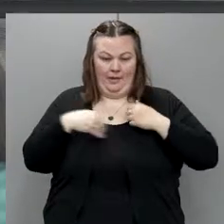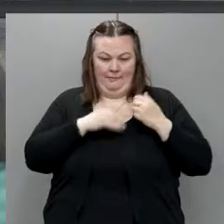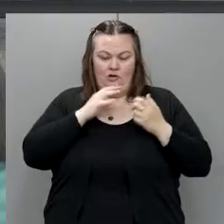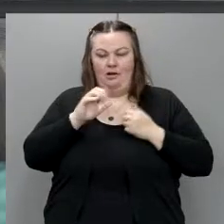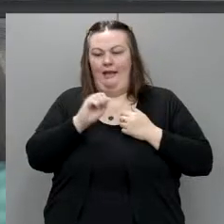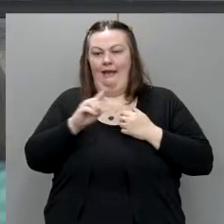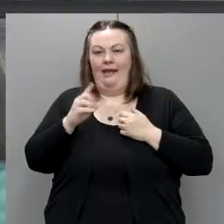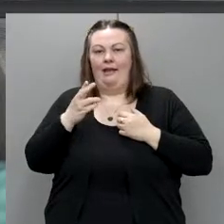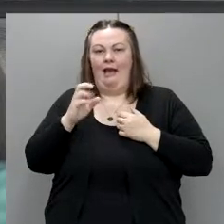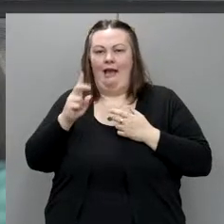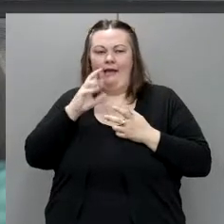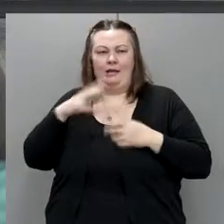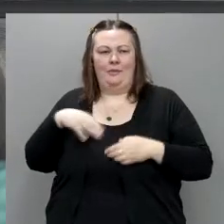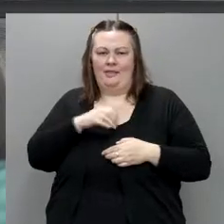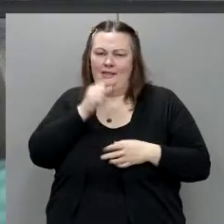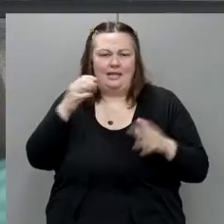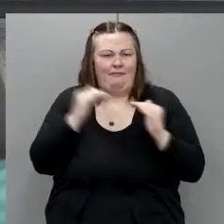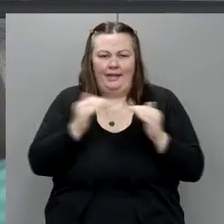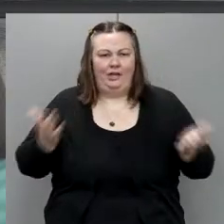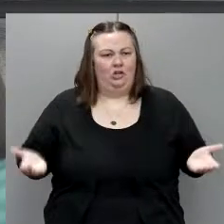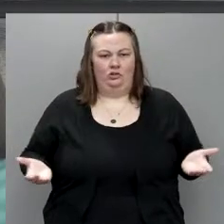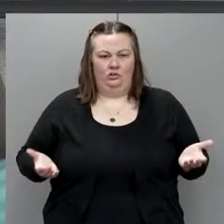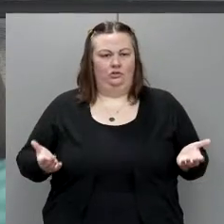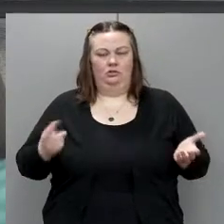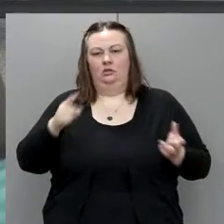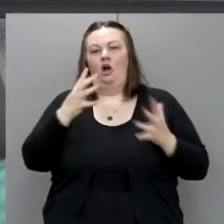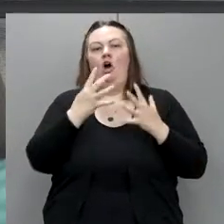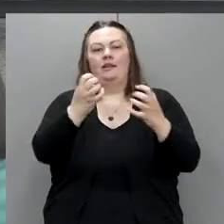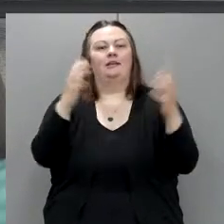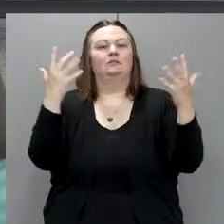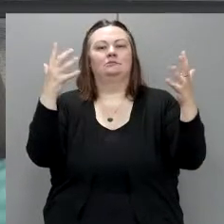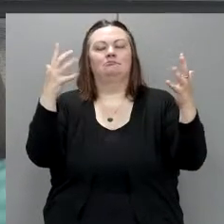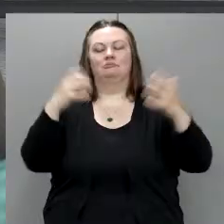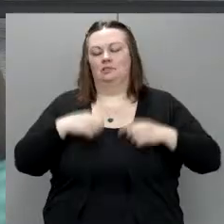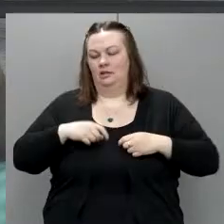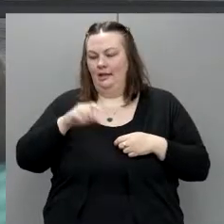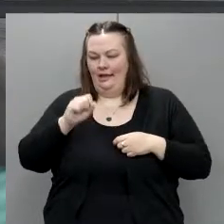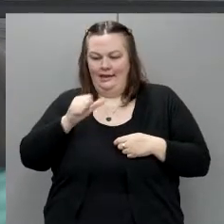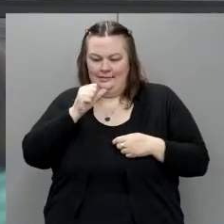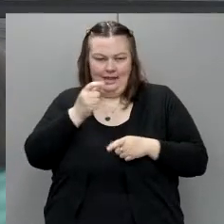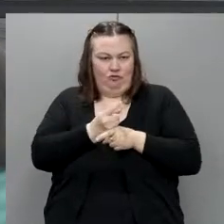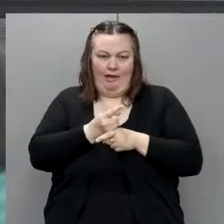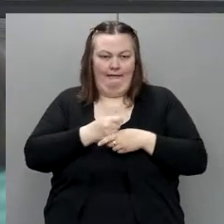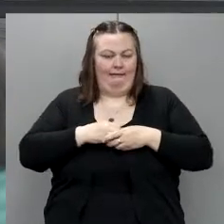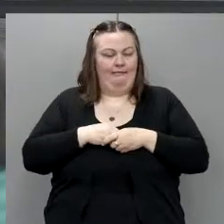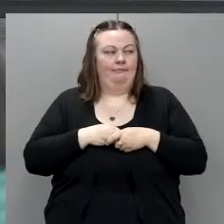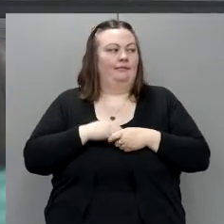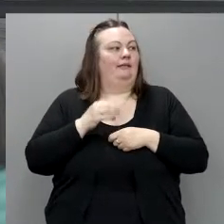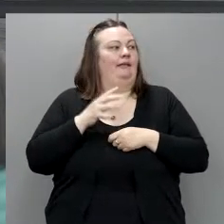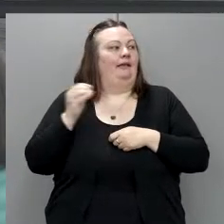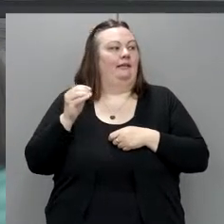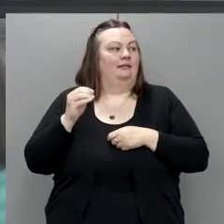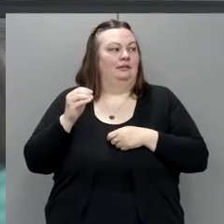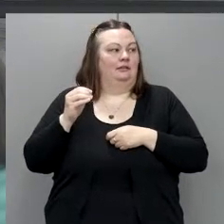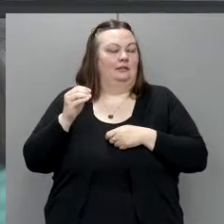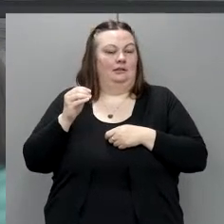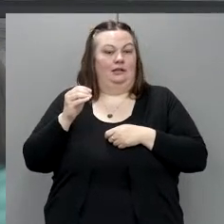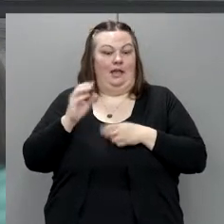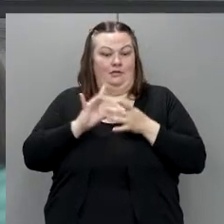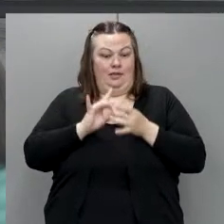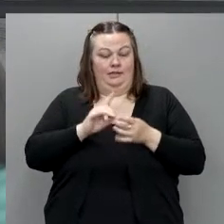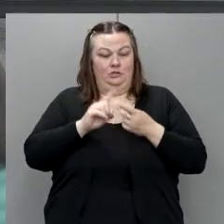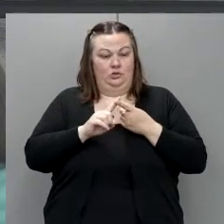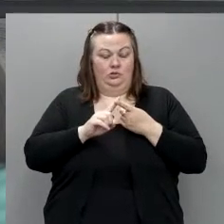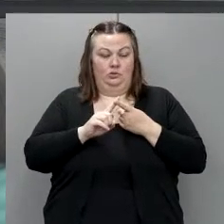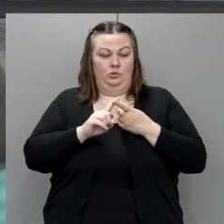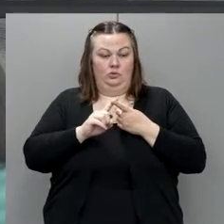committee, that's not fair. It's not fair, and it's definitely not right. And then, in terms of the